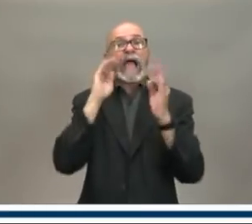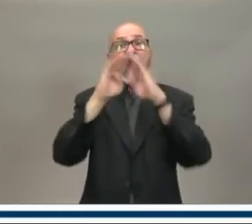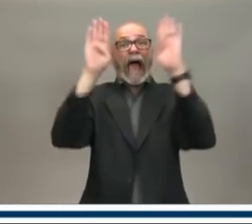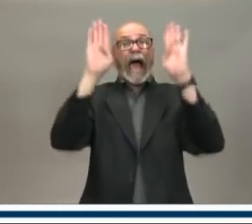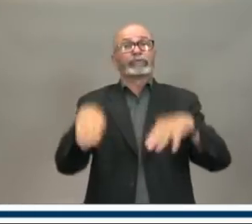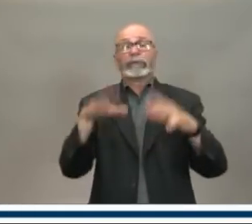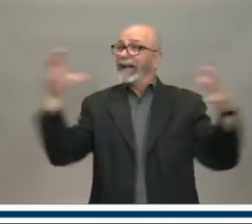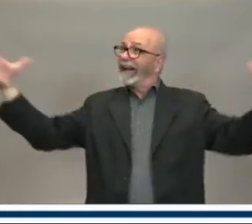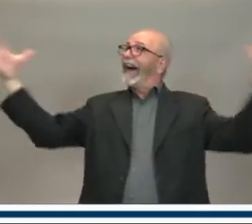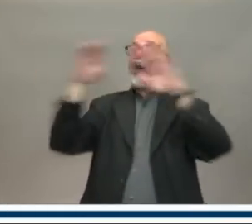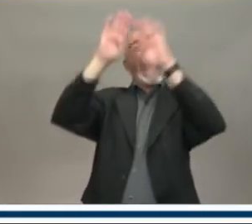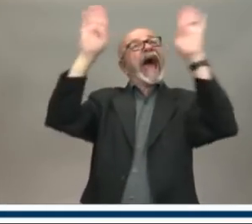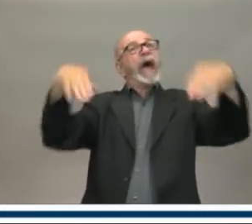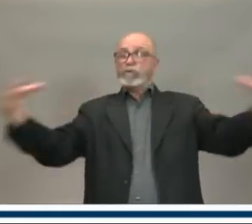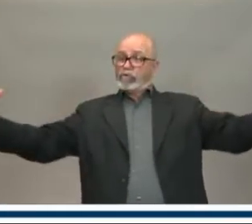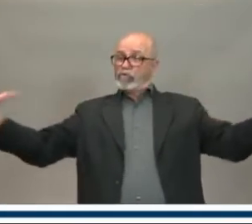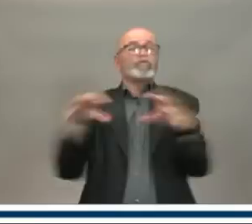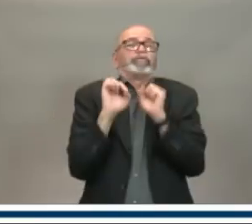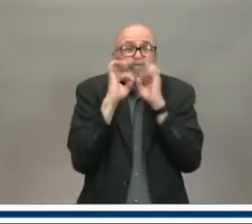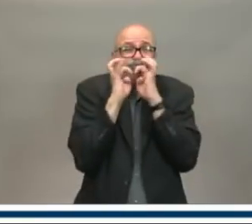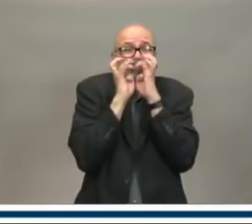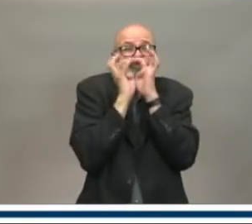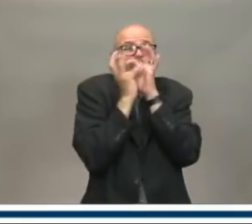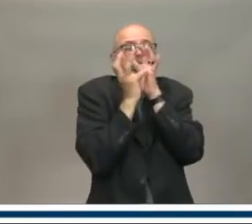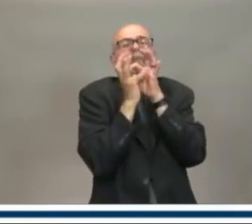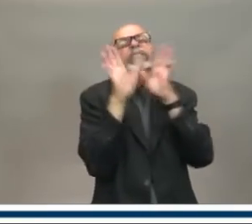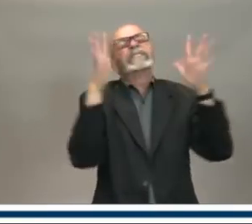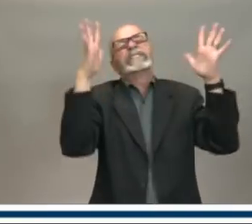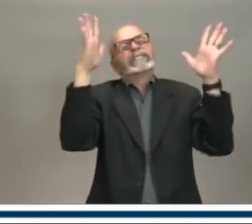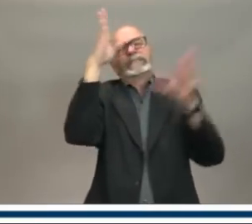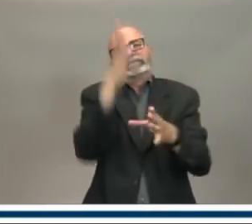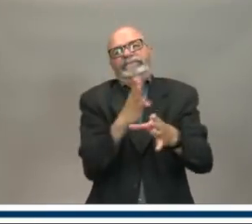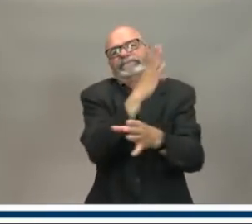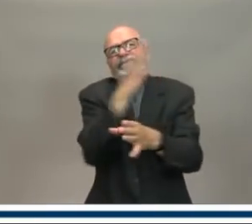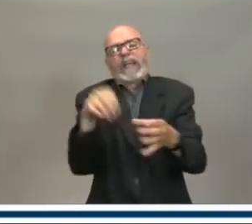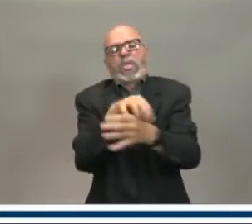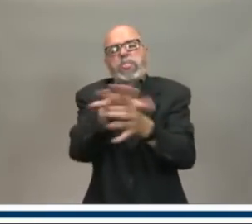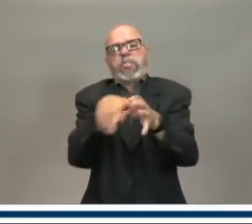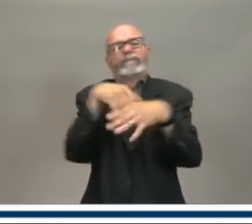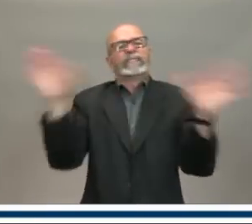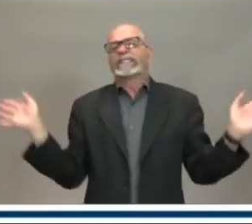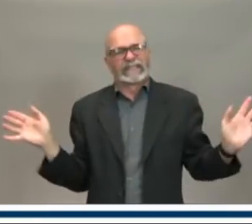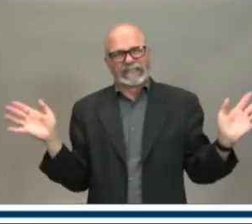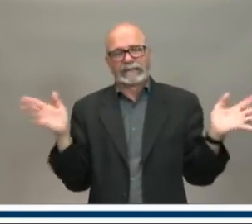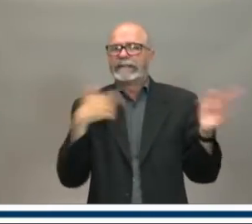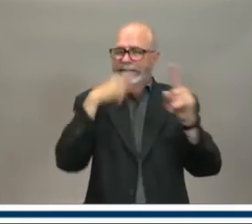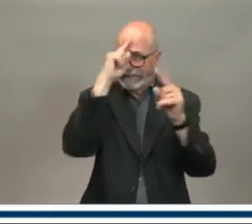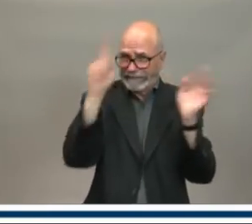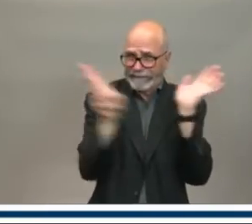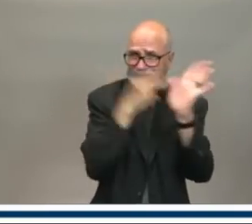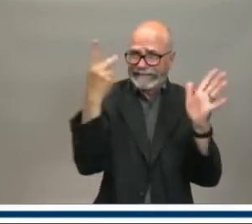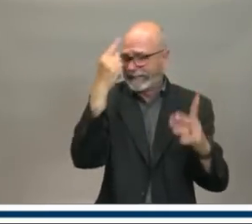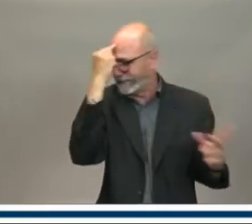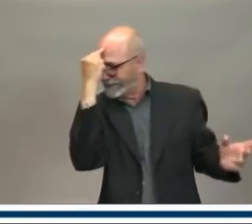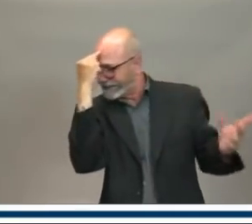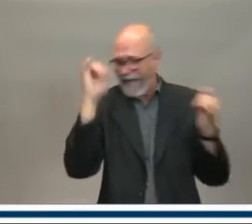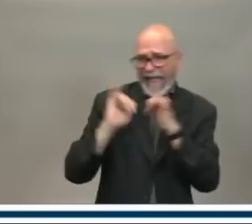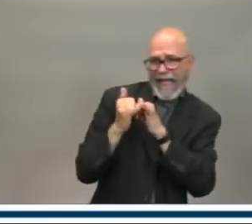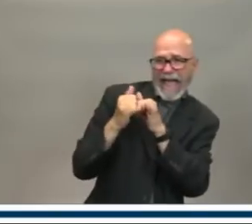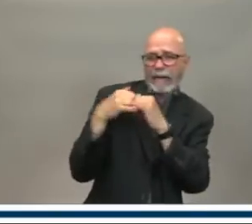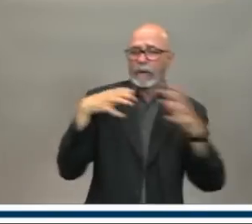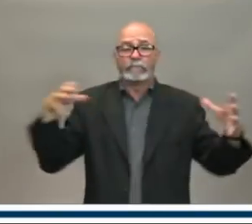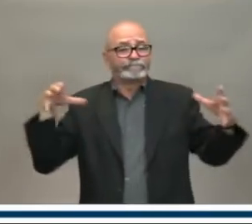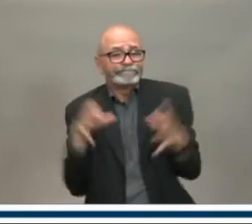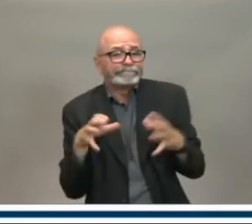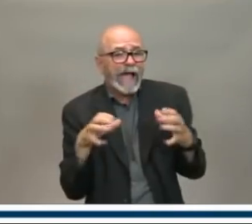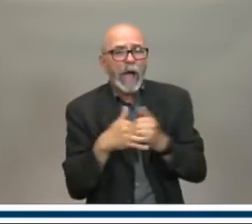our new normal it really has a lot of how we get together socially and for entertainment and other